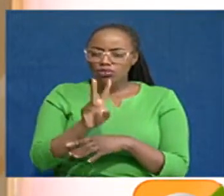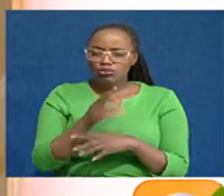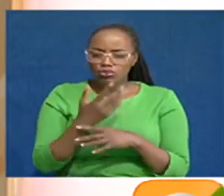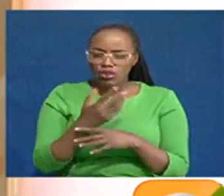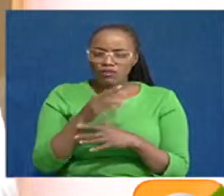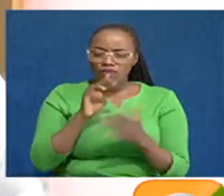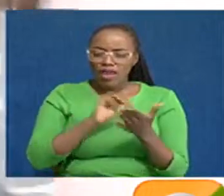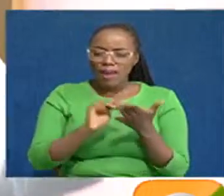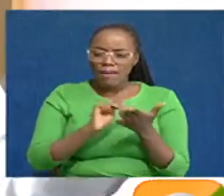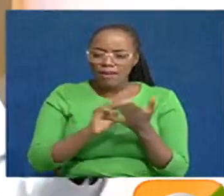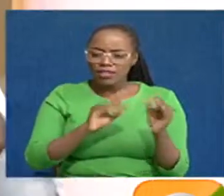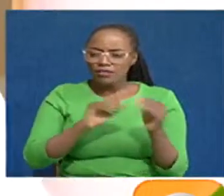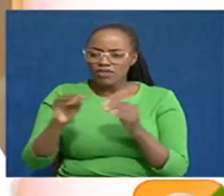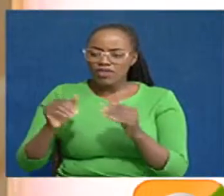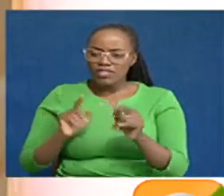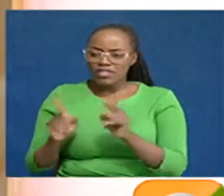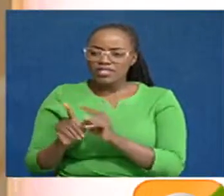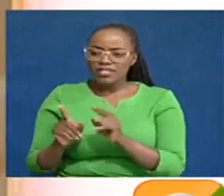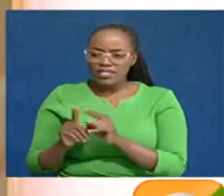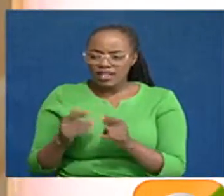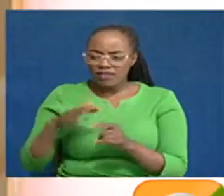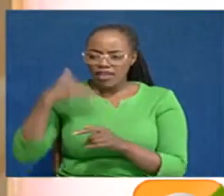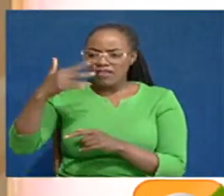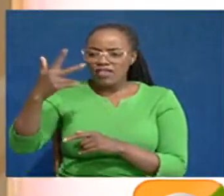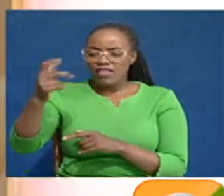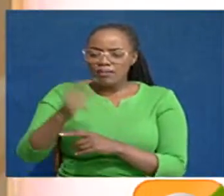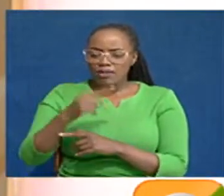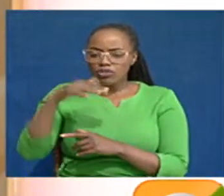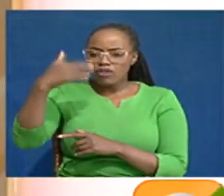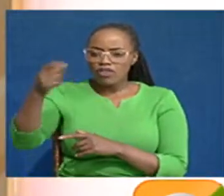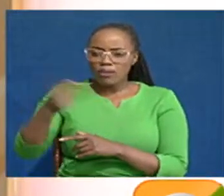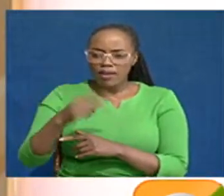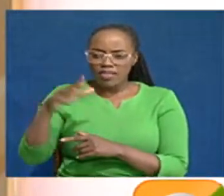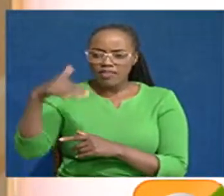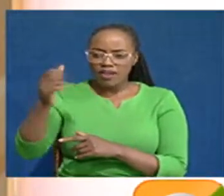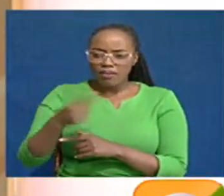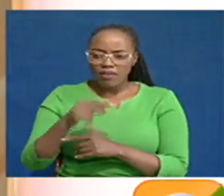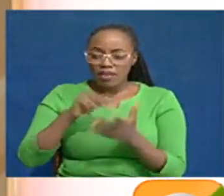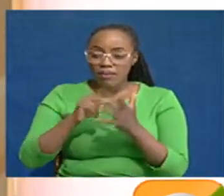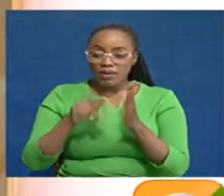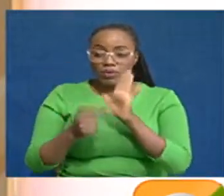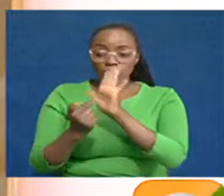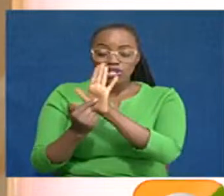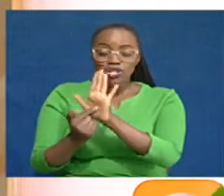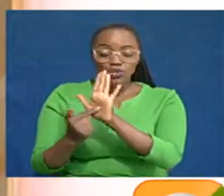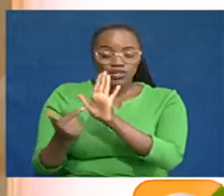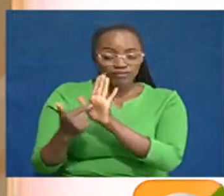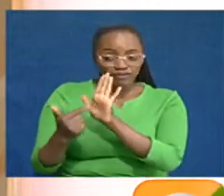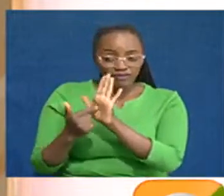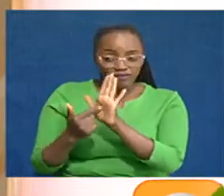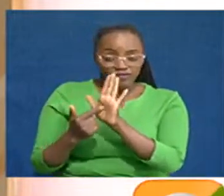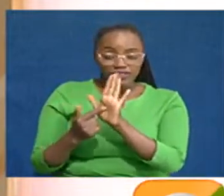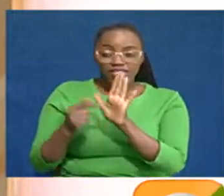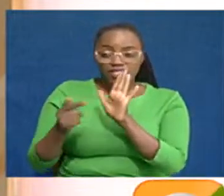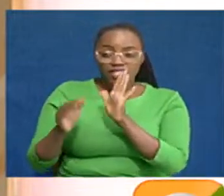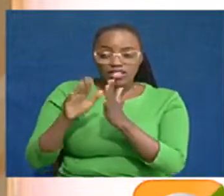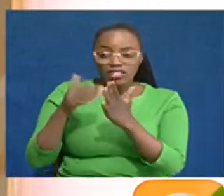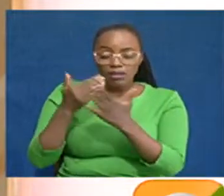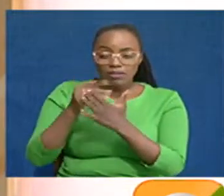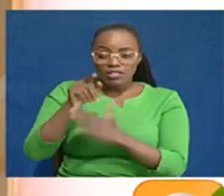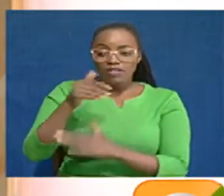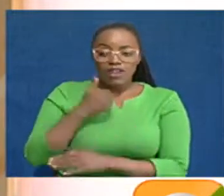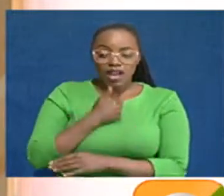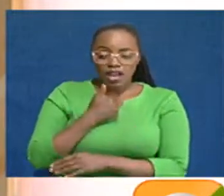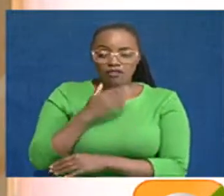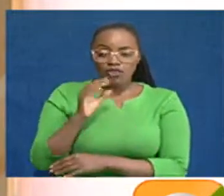transfers from myself and a sister somewhere every 3 months or every month in itself does not show, that not by itself suggests that she actually